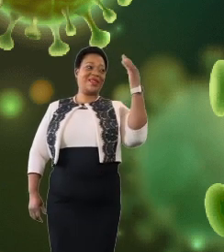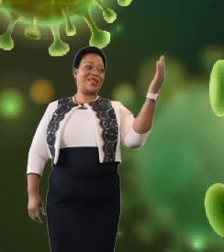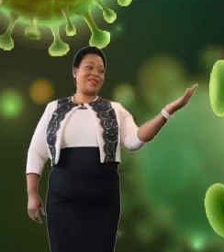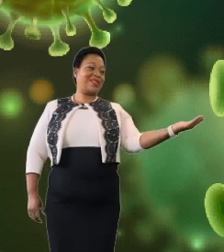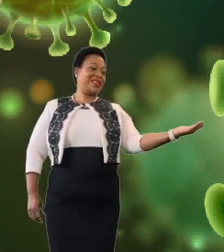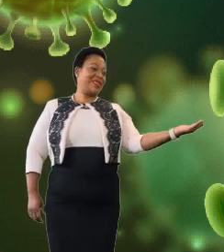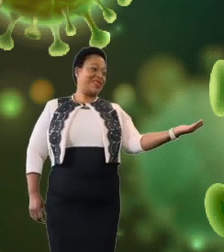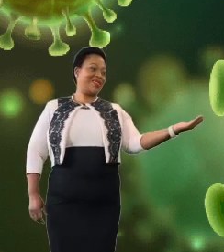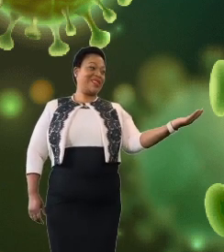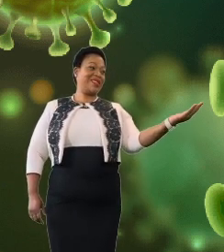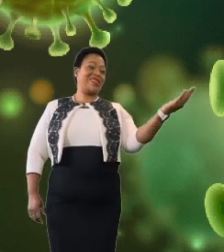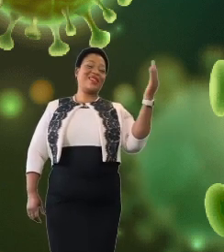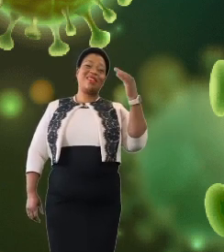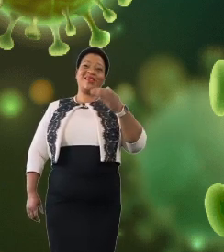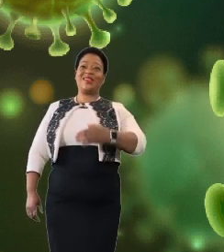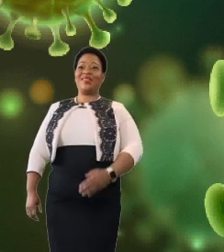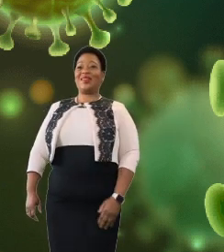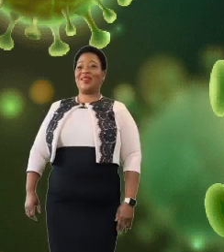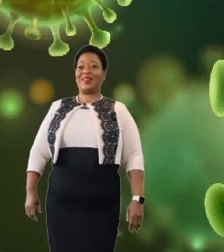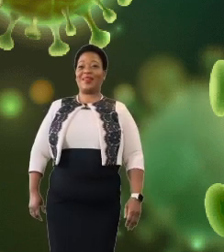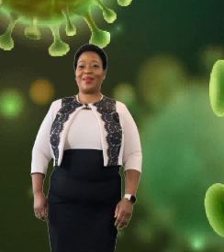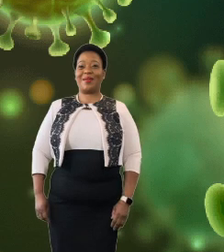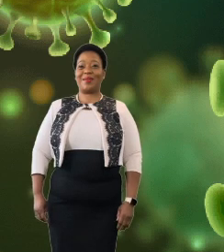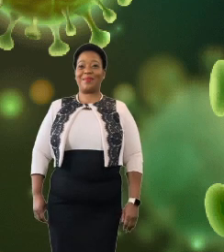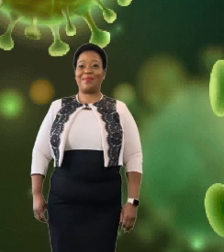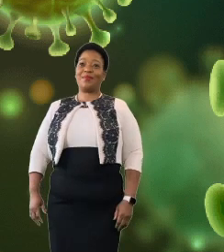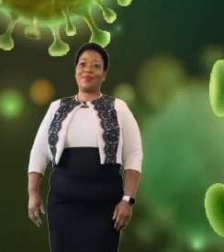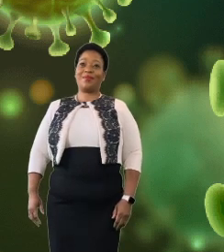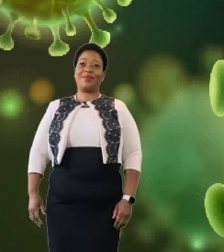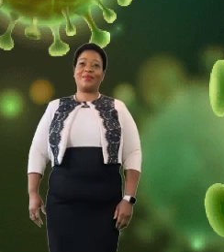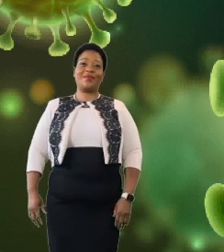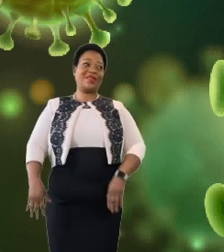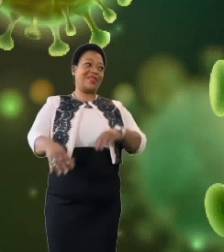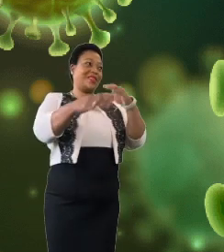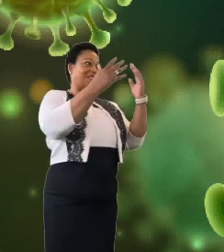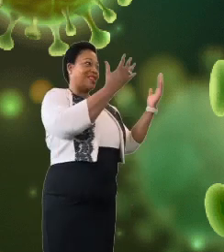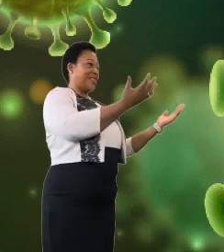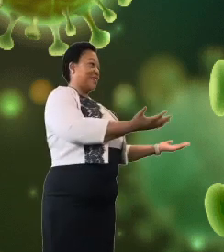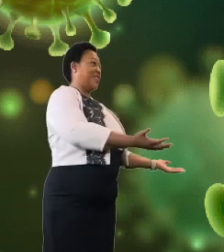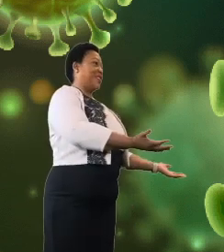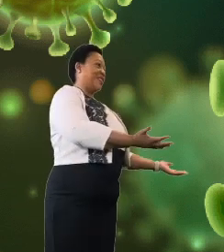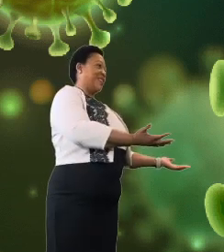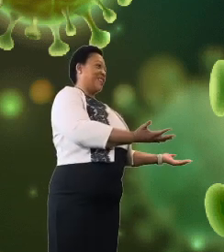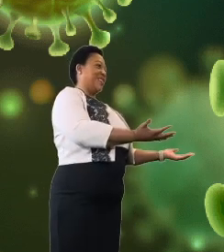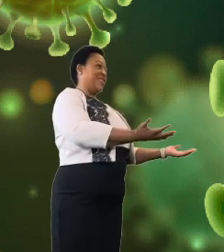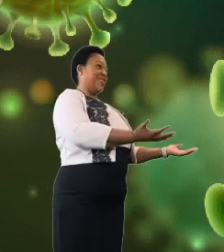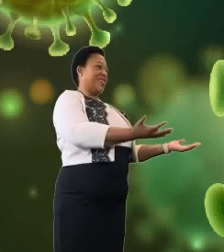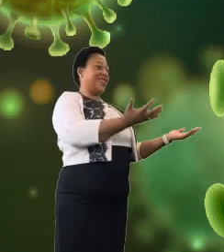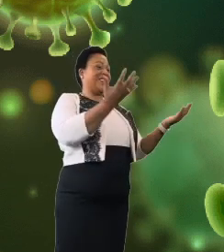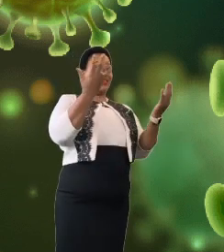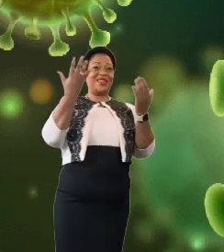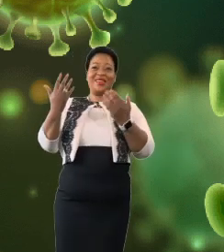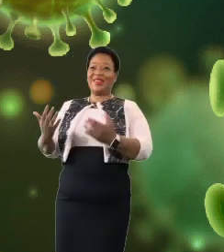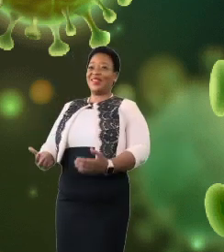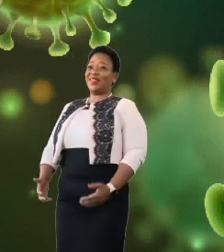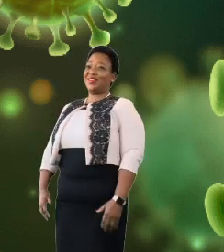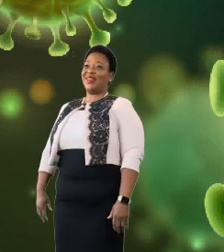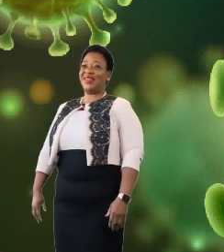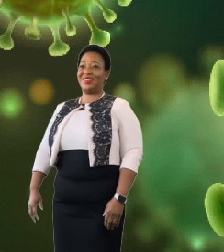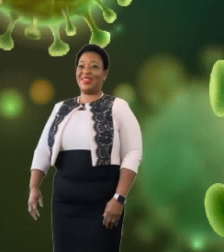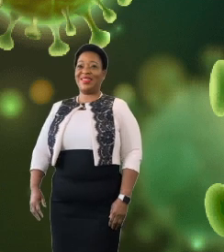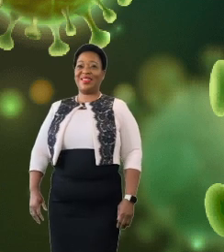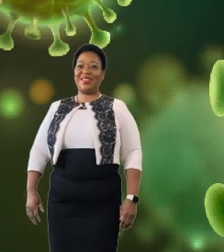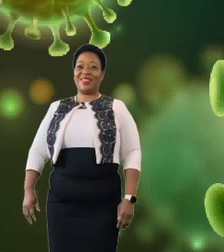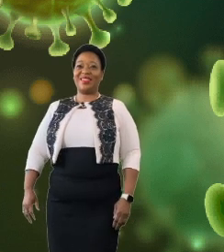very advisingly, not necessarily with teeth, but with muscle, so that we can move in there and